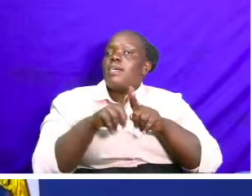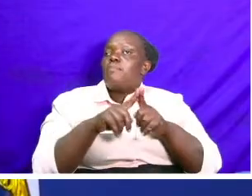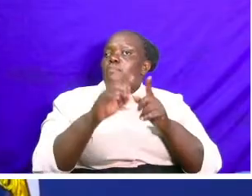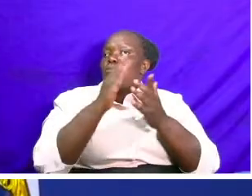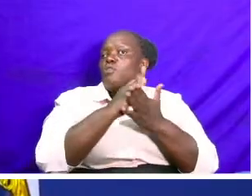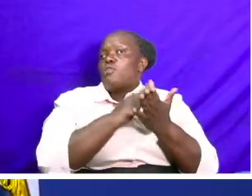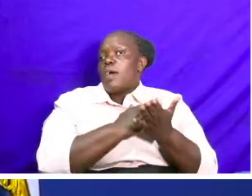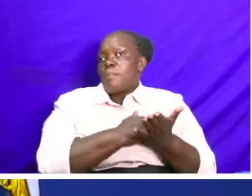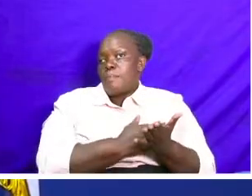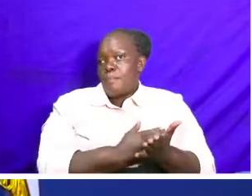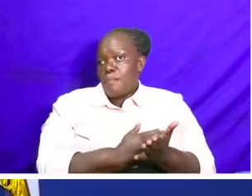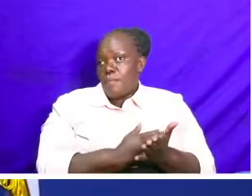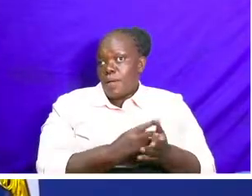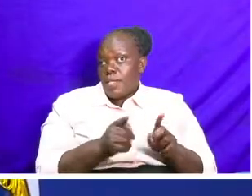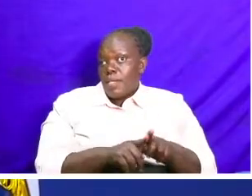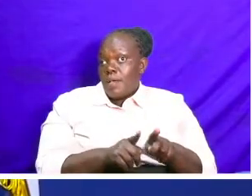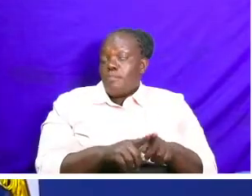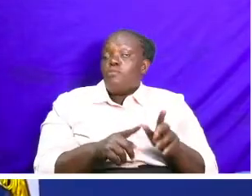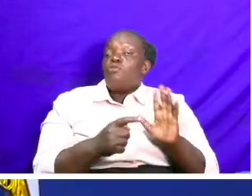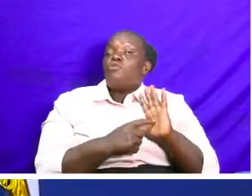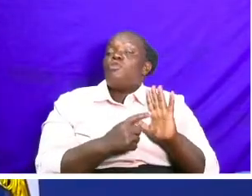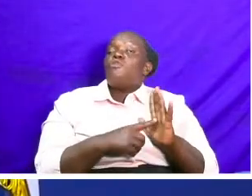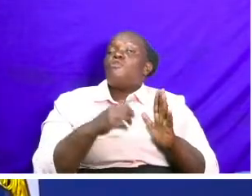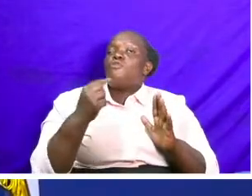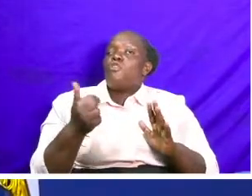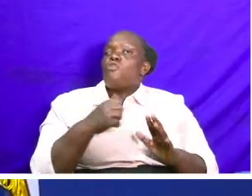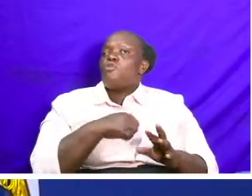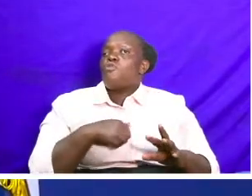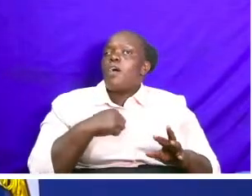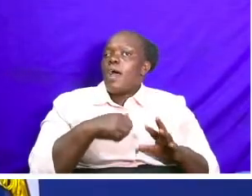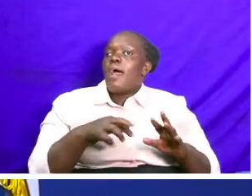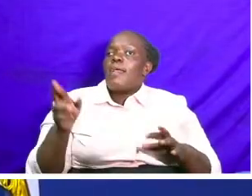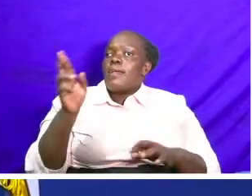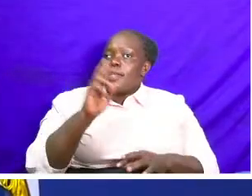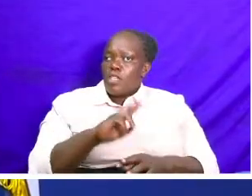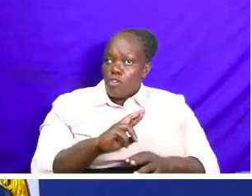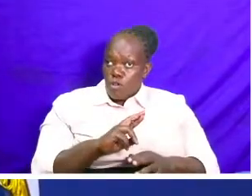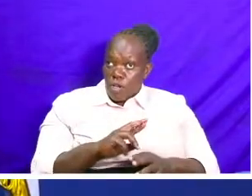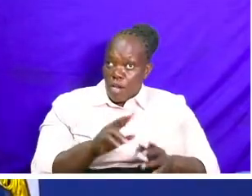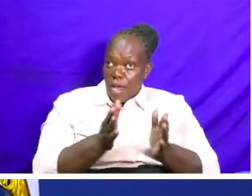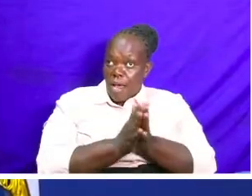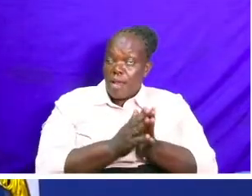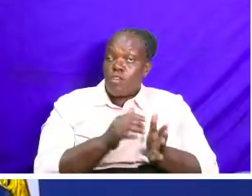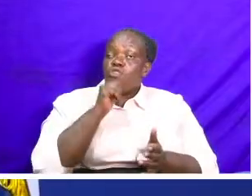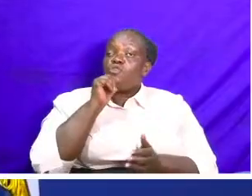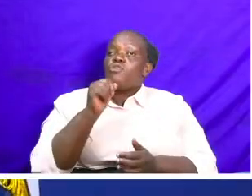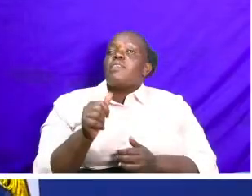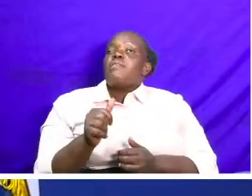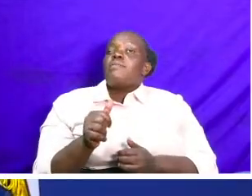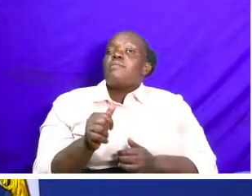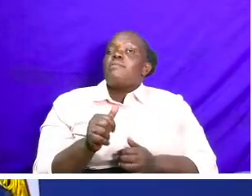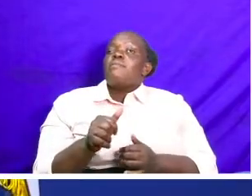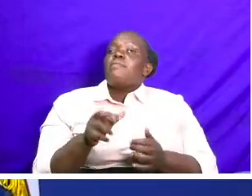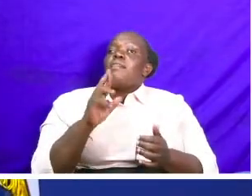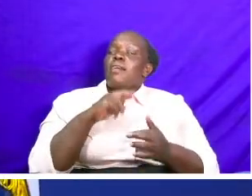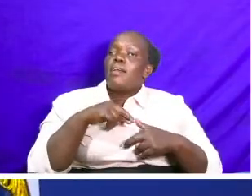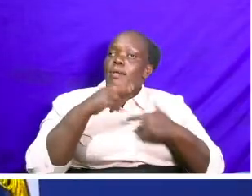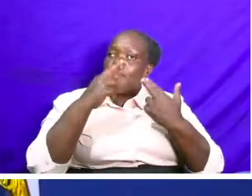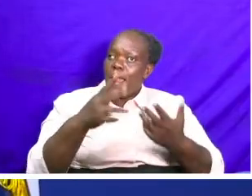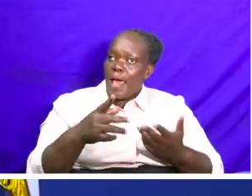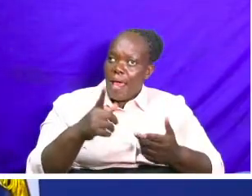program is a gesture for reconciliation and restoration and does not imply